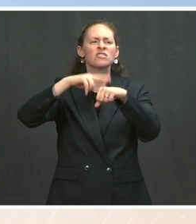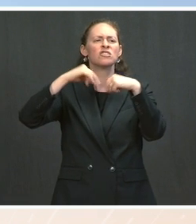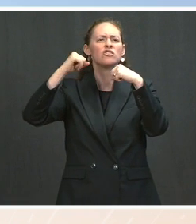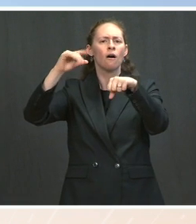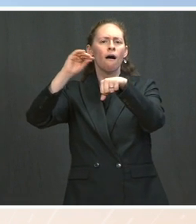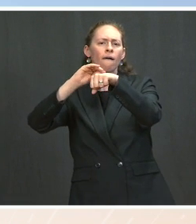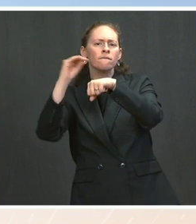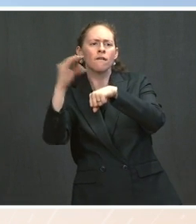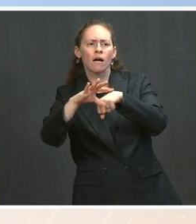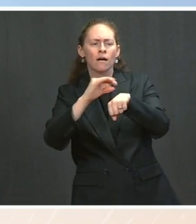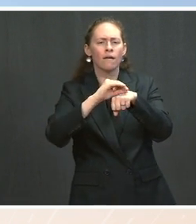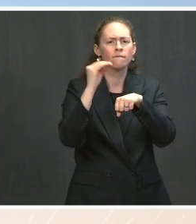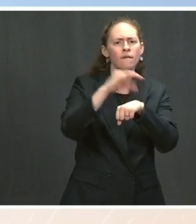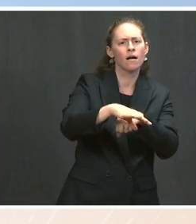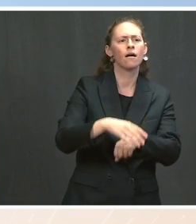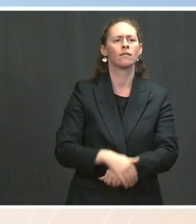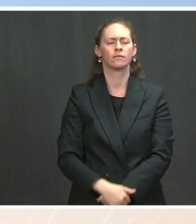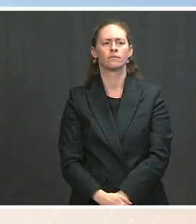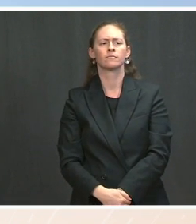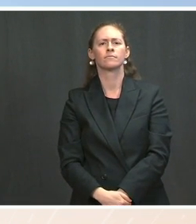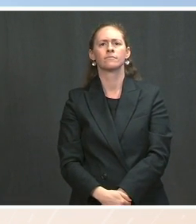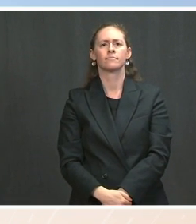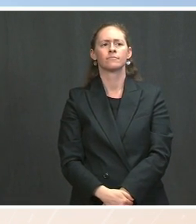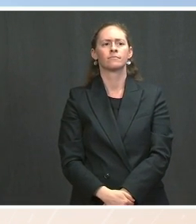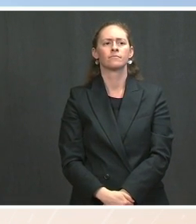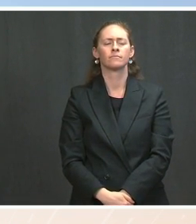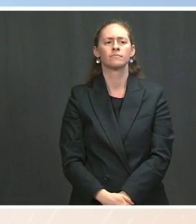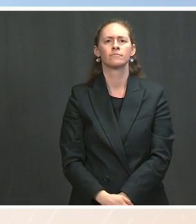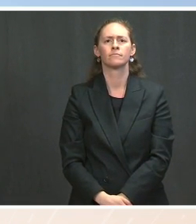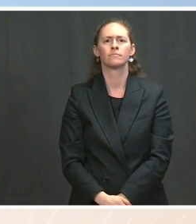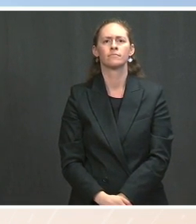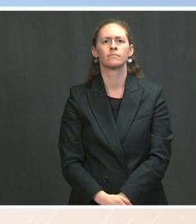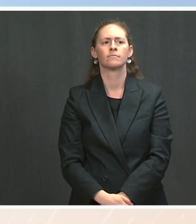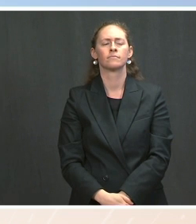certainly recognize that fundamentally